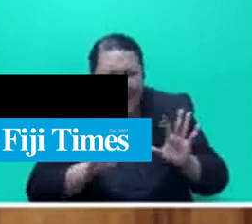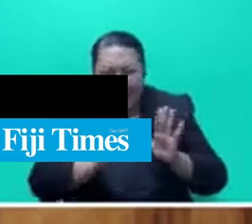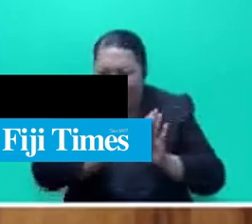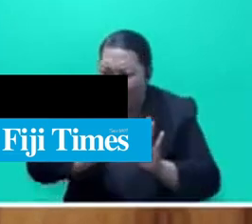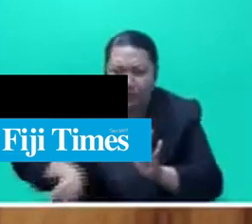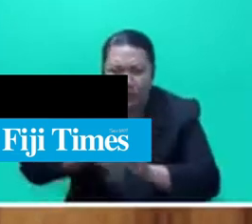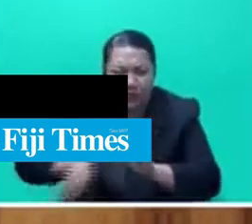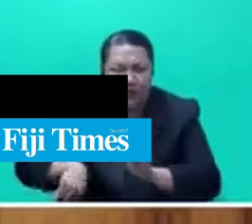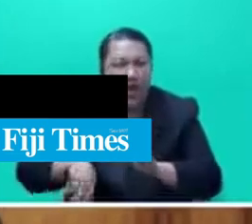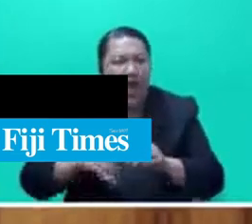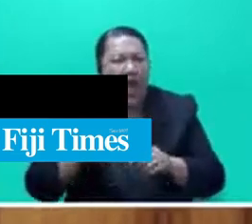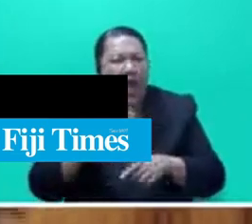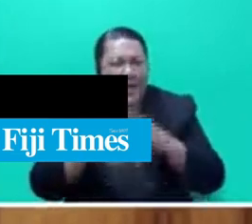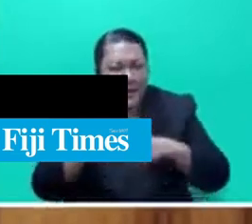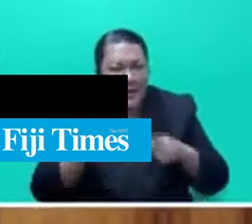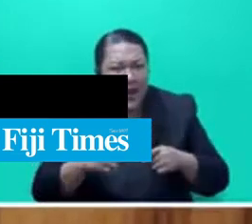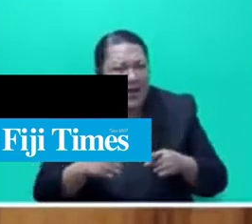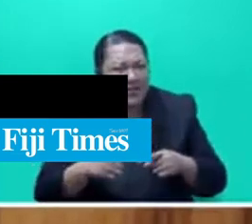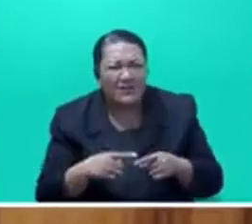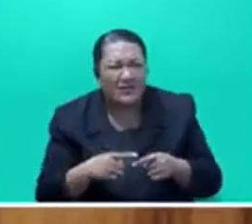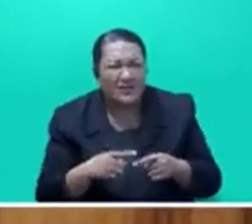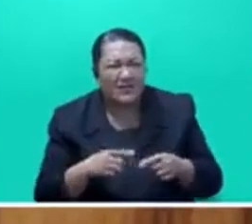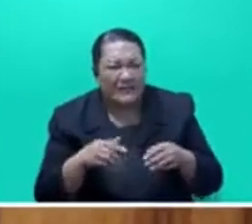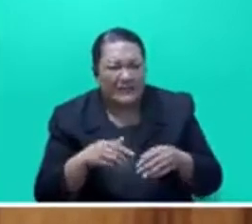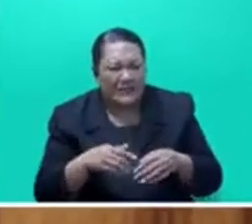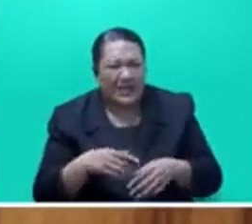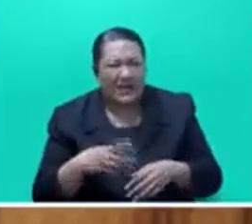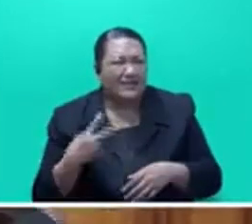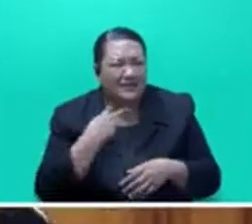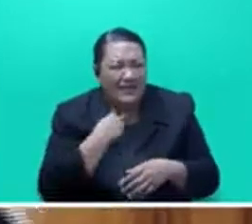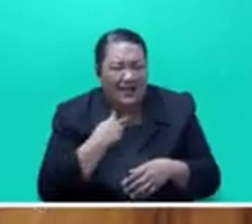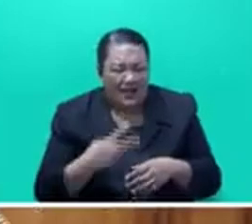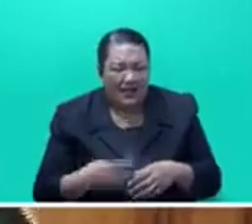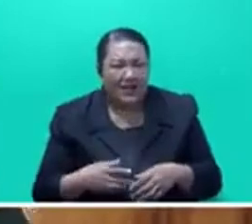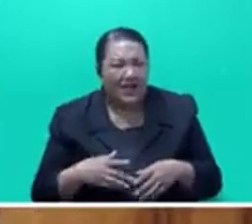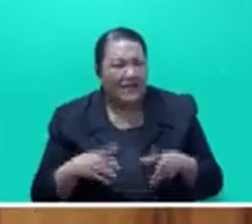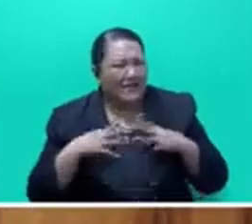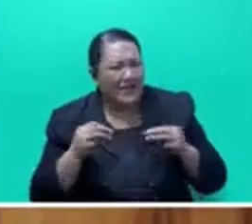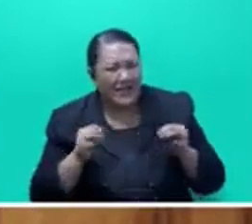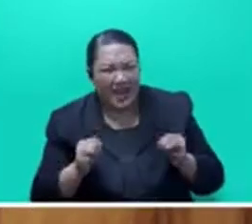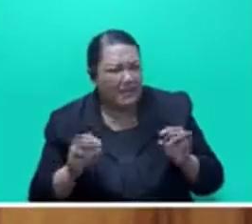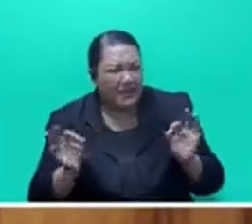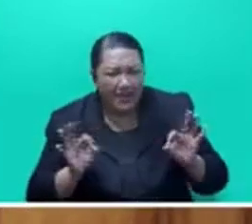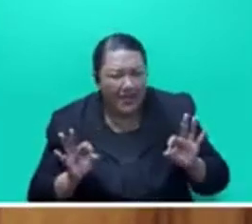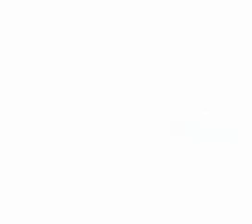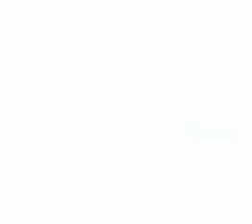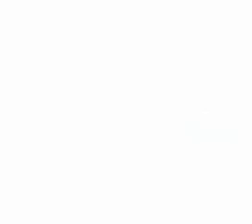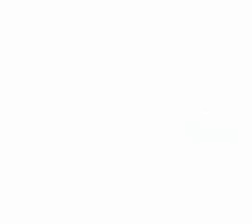been. It is a story that they make up which follows their narrative. Oh, freedom, freedom. Freedom from what?